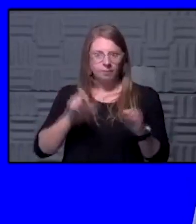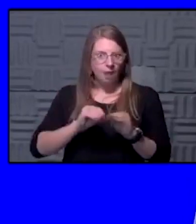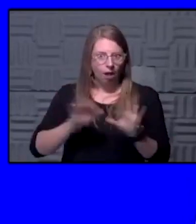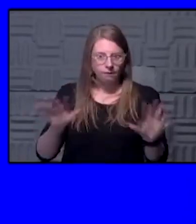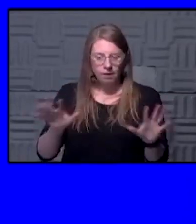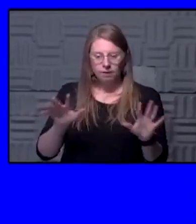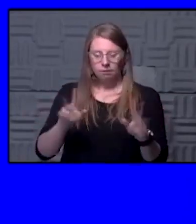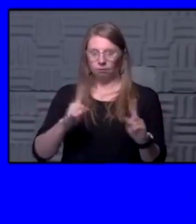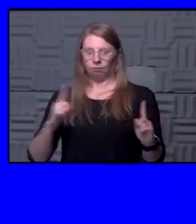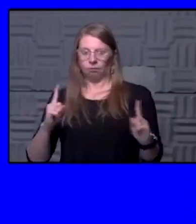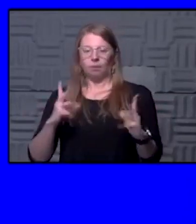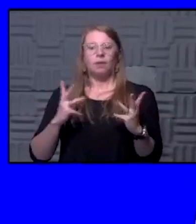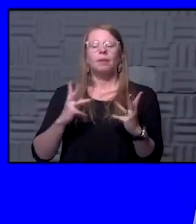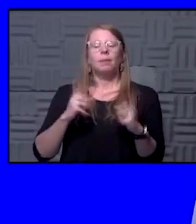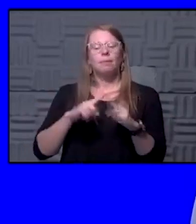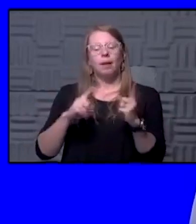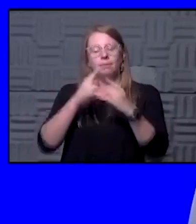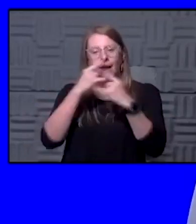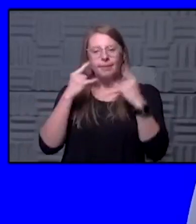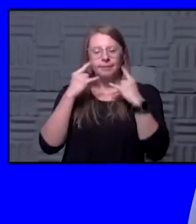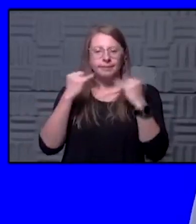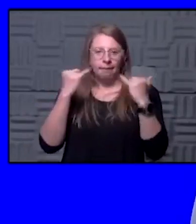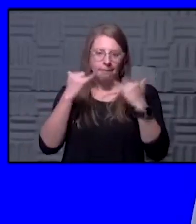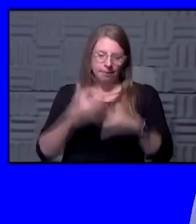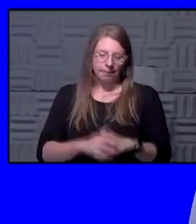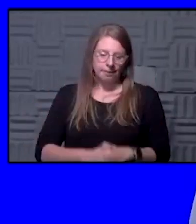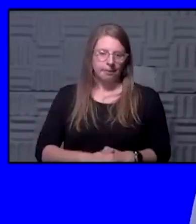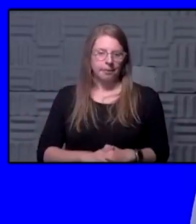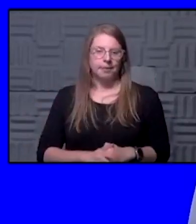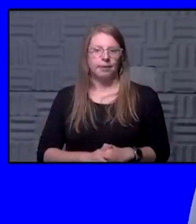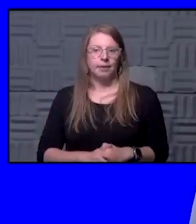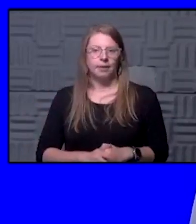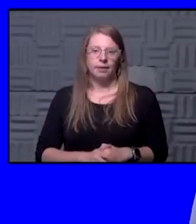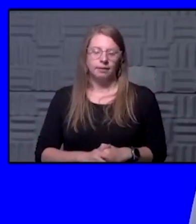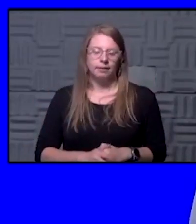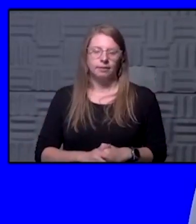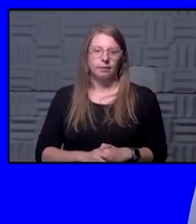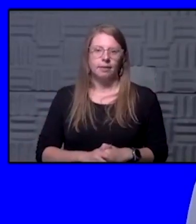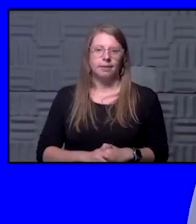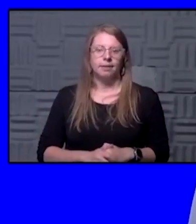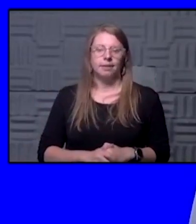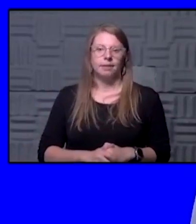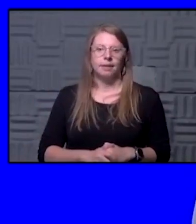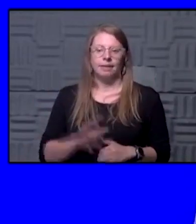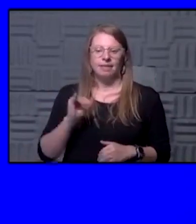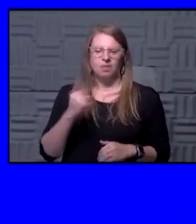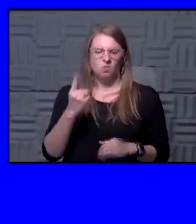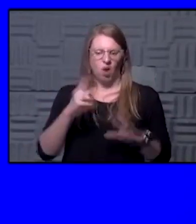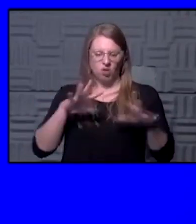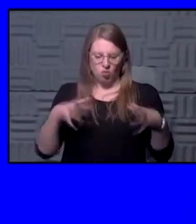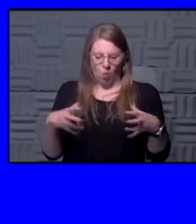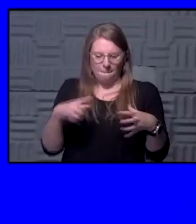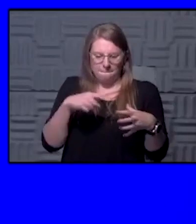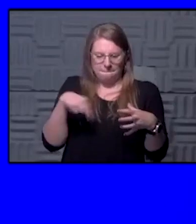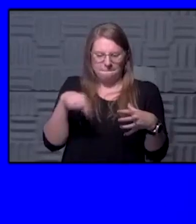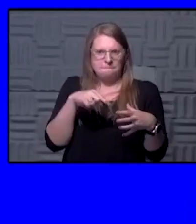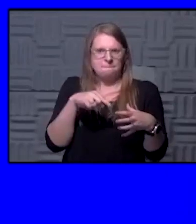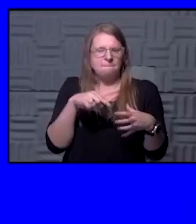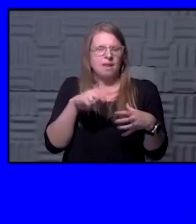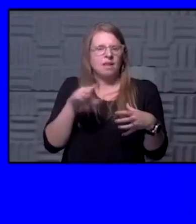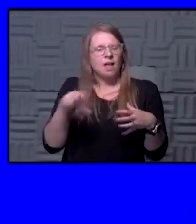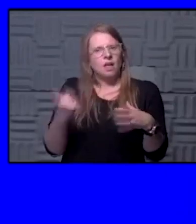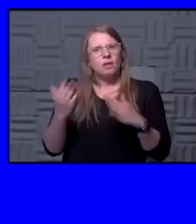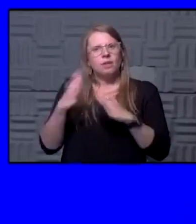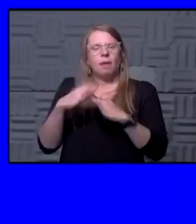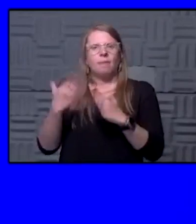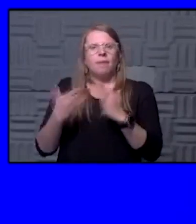that. Keep your mask on, and that's all in one kind of grouping. I think the other